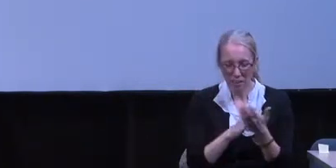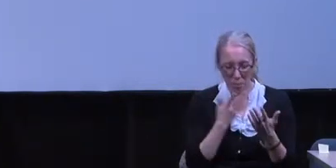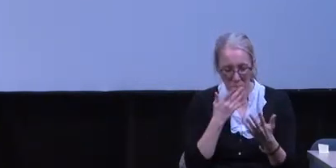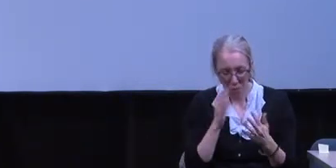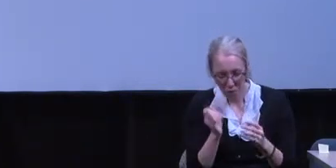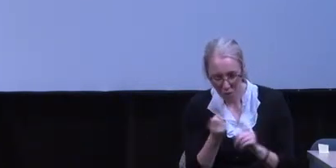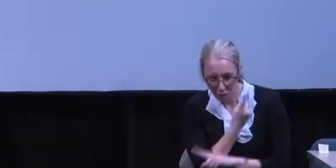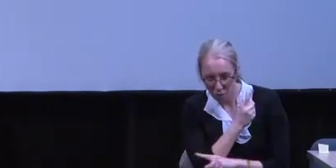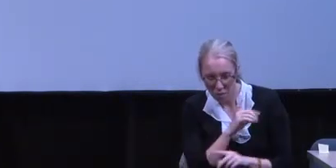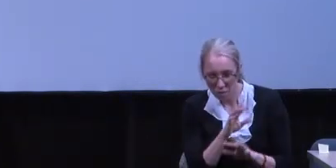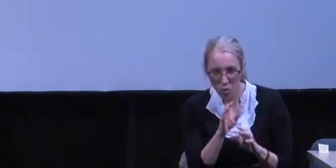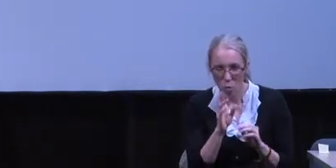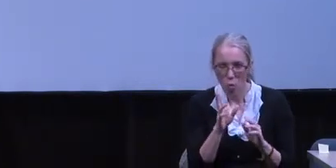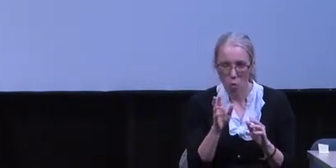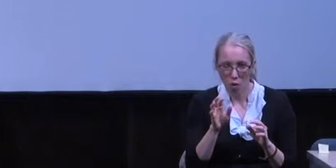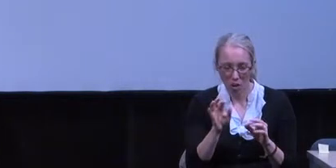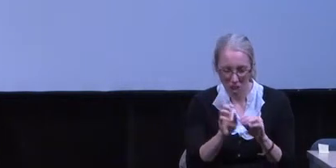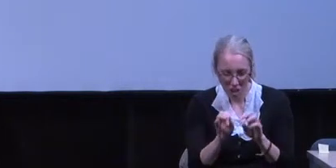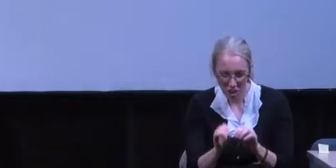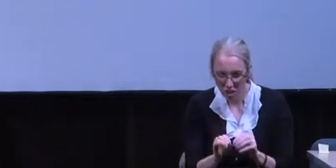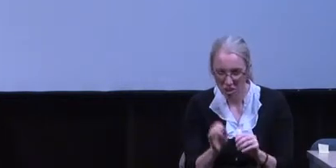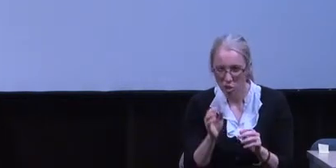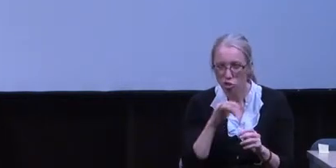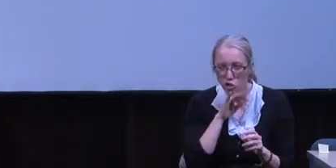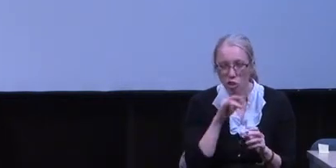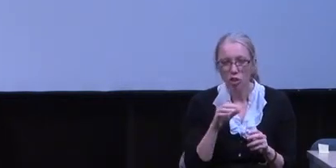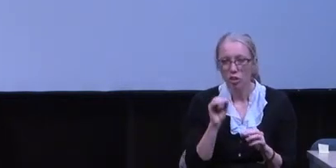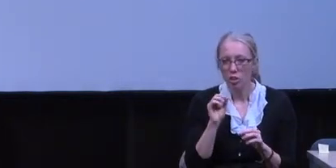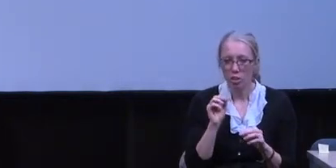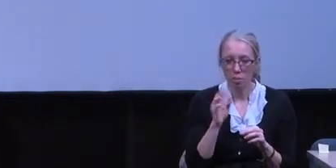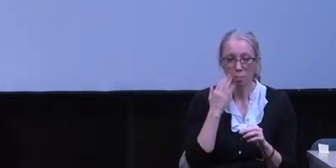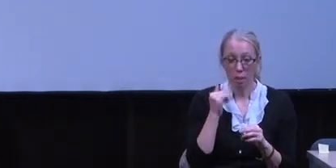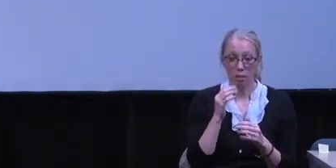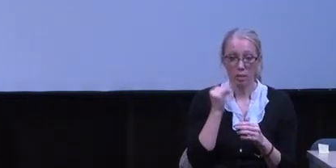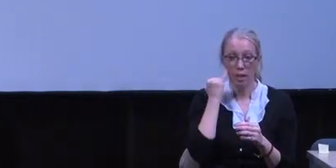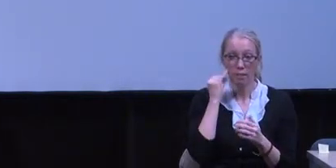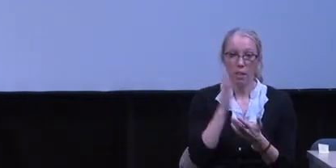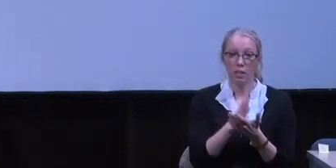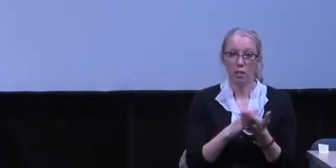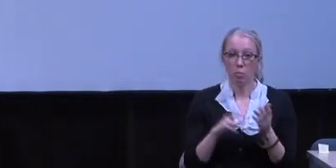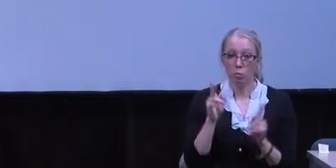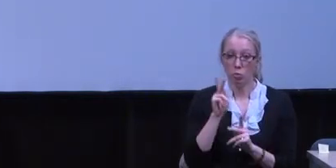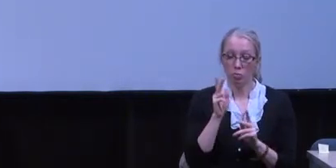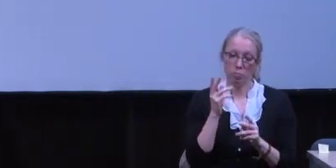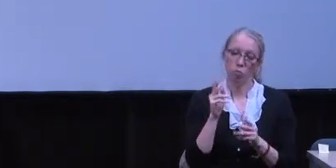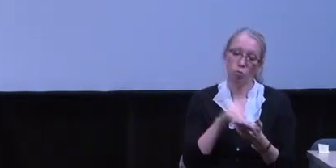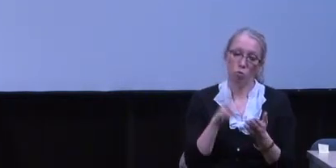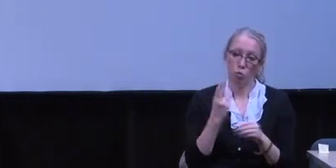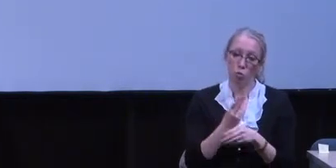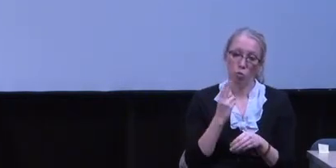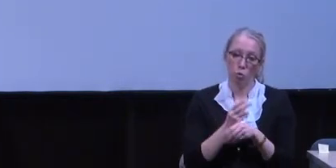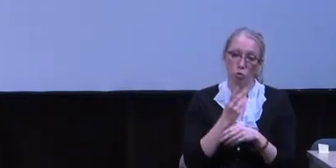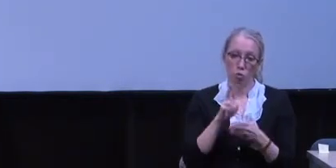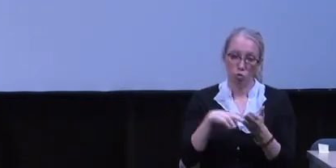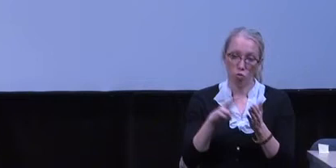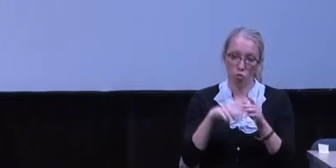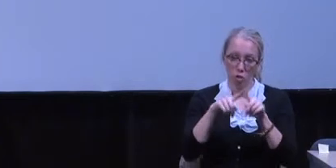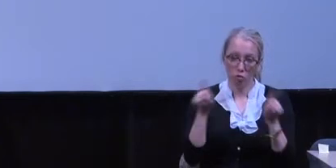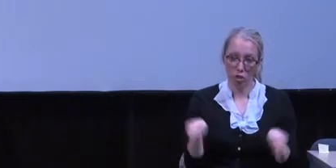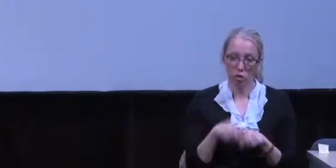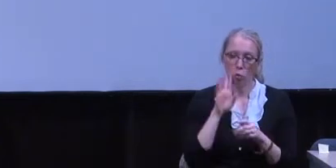or underlined text, because when students that have it auditorily read to them, they use a technology that's